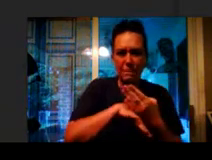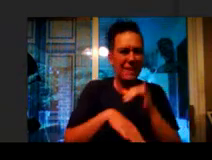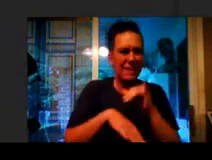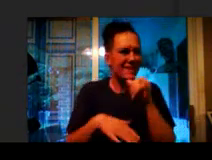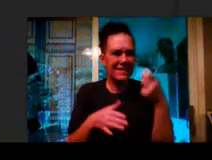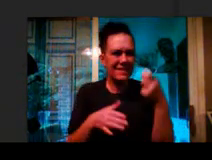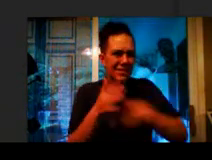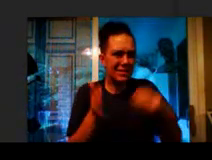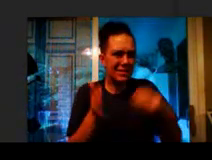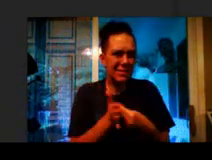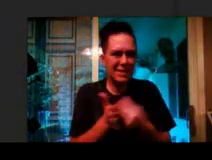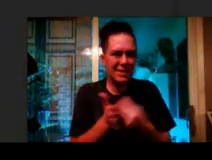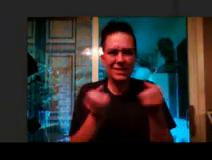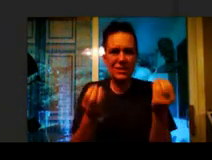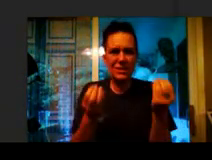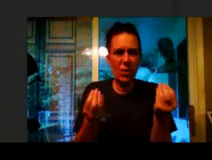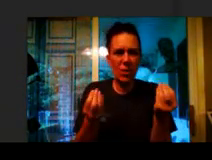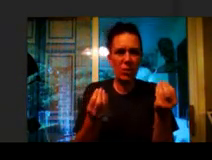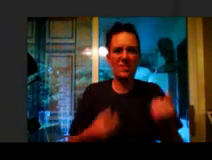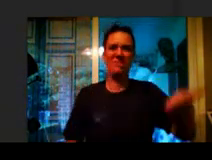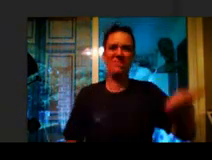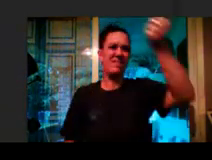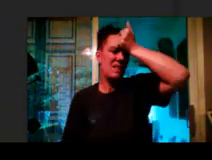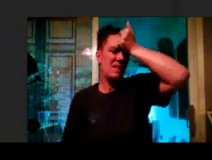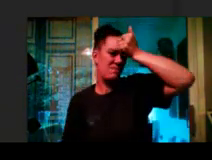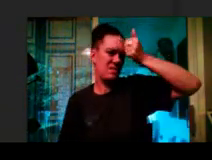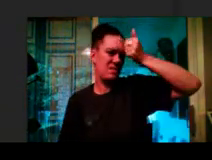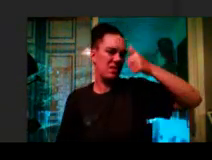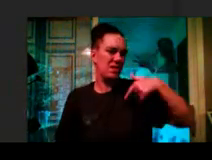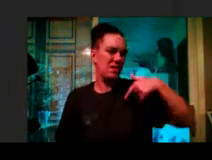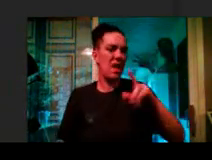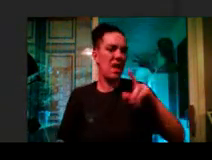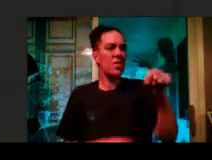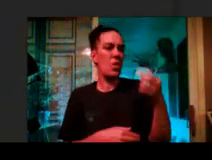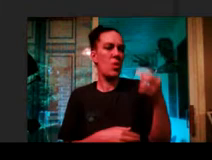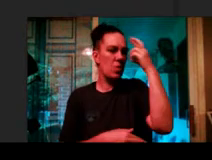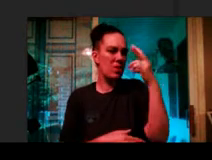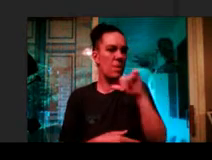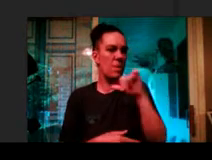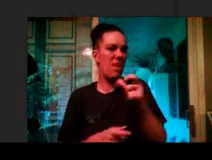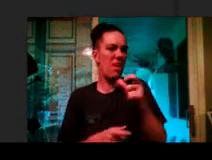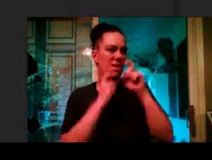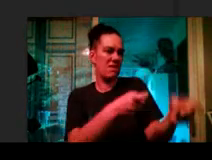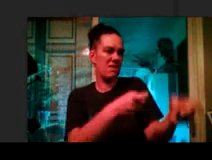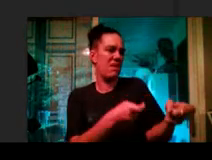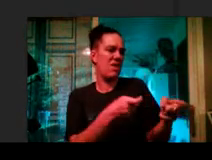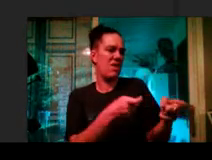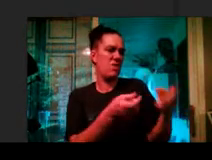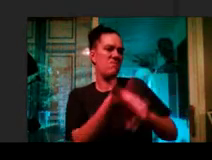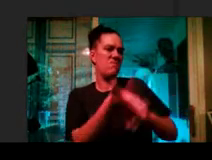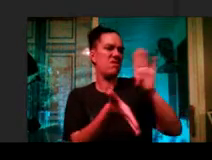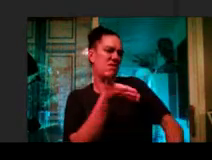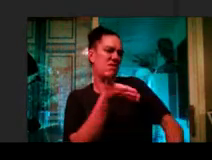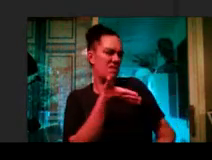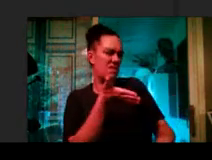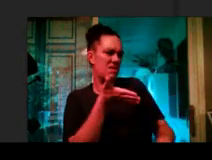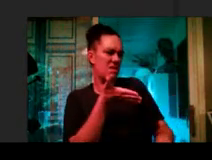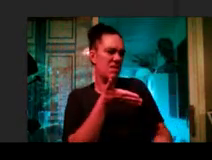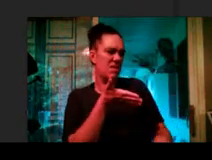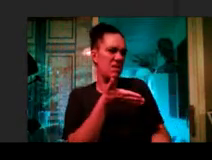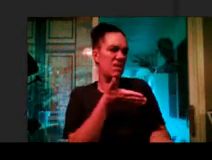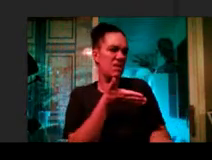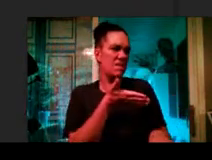so Nimbus, said Josh, the only reason I'm not handing you a detention right now is